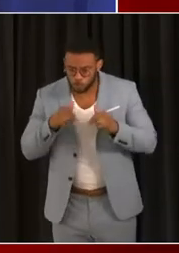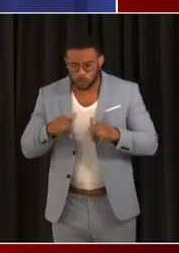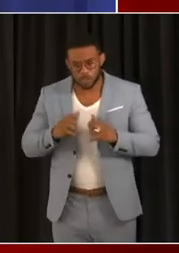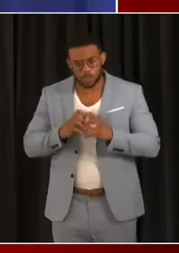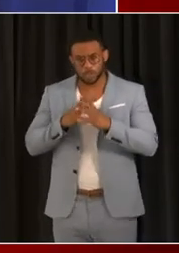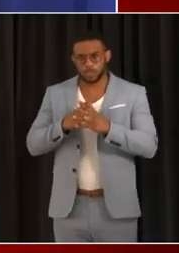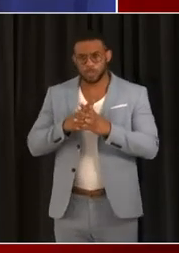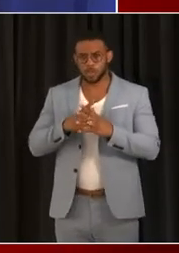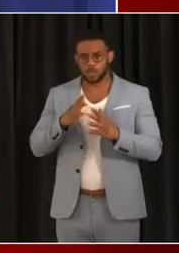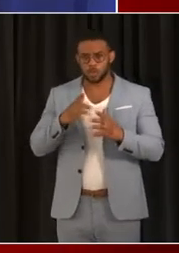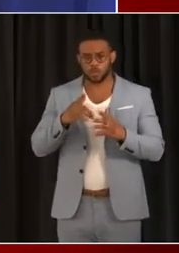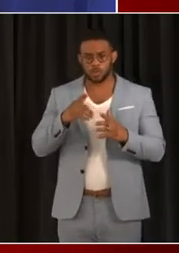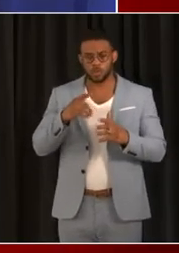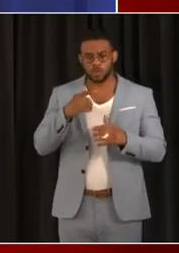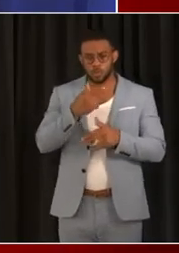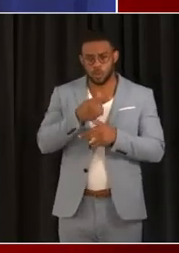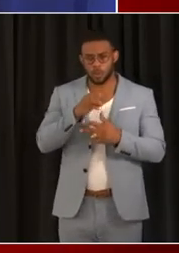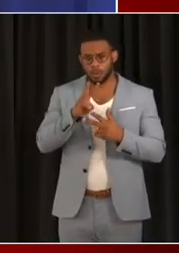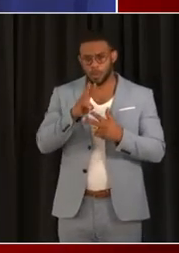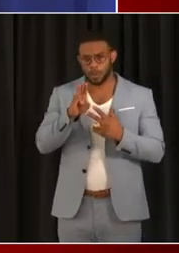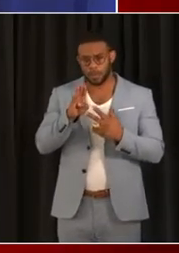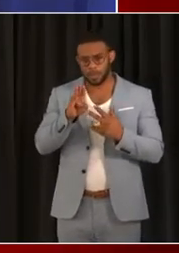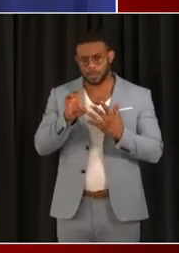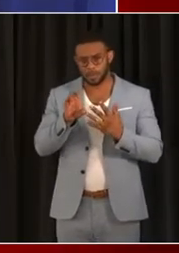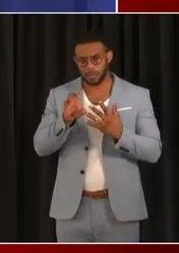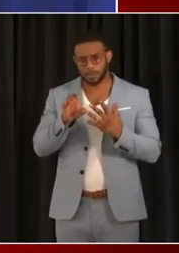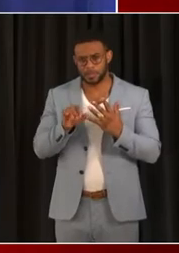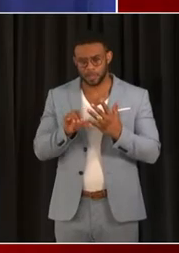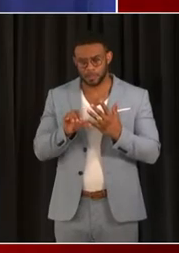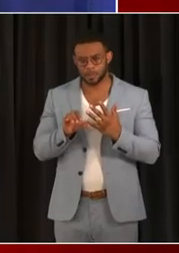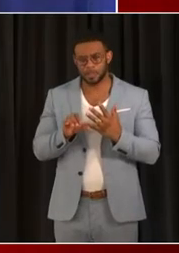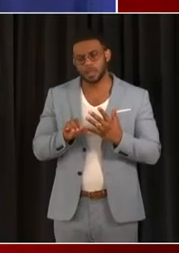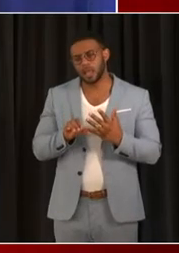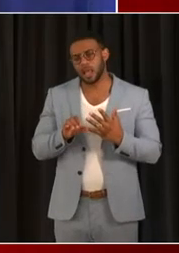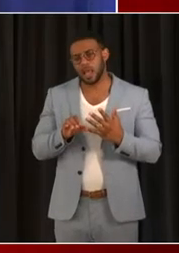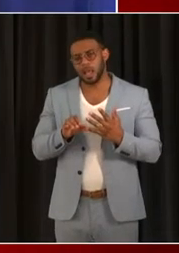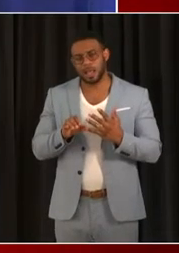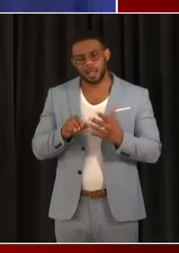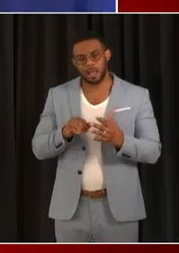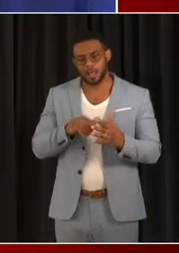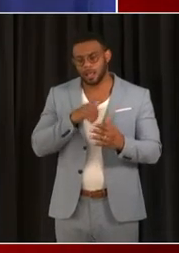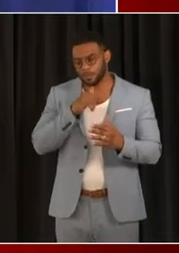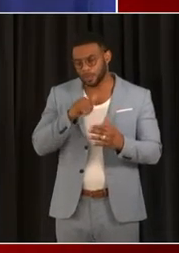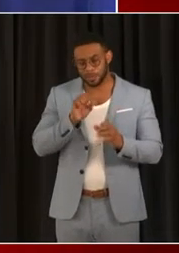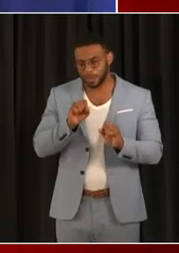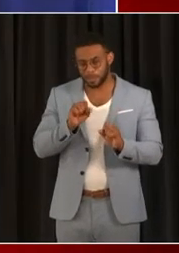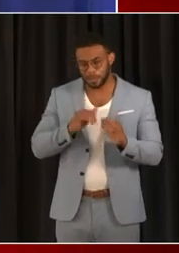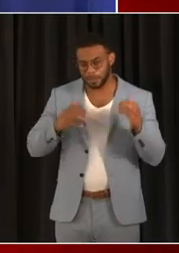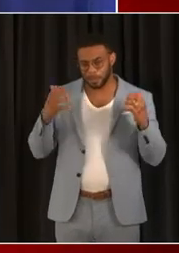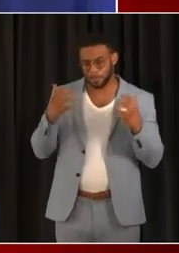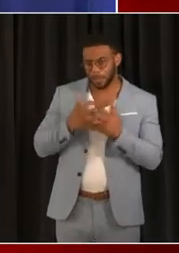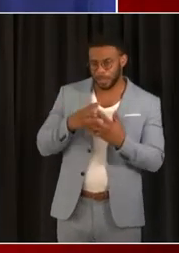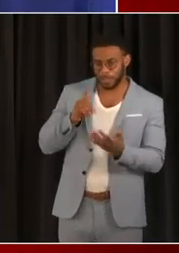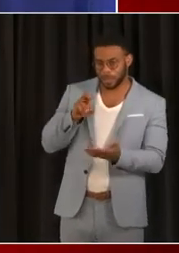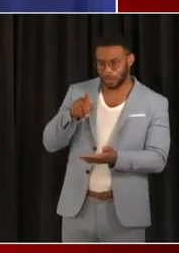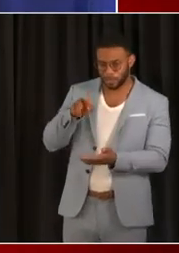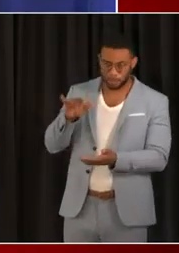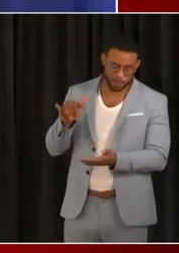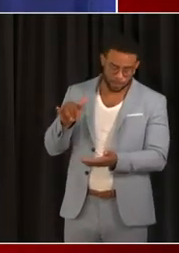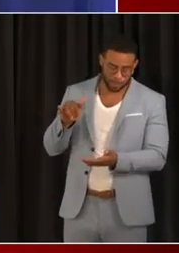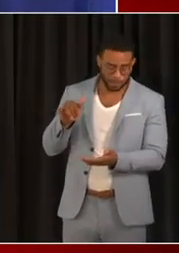to launch the Greater Washington Black Chamber of Commerce. Now, I'm not going to be able to match Dr.